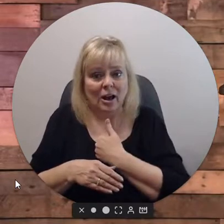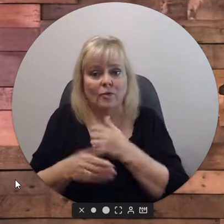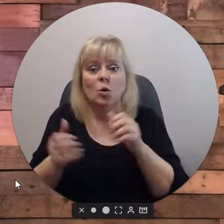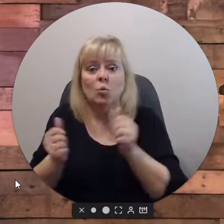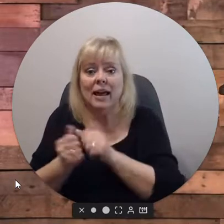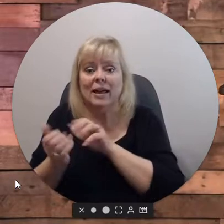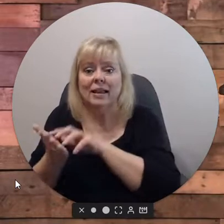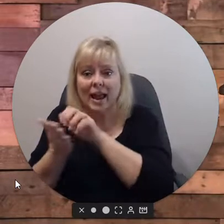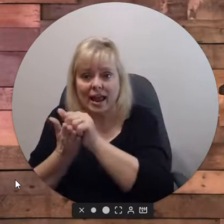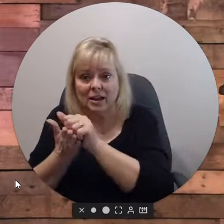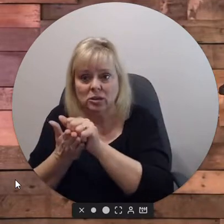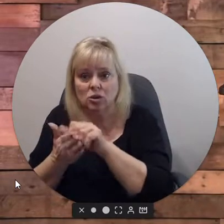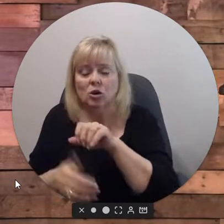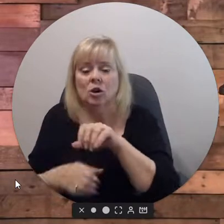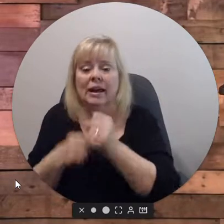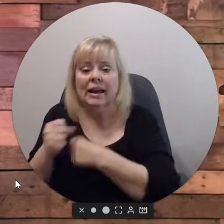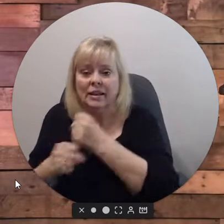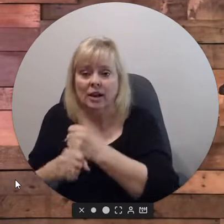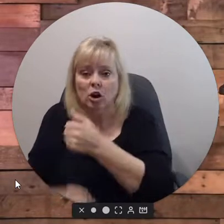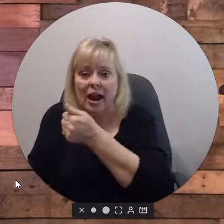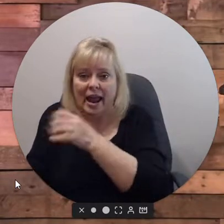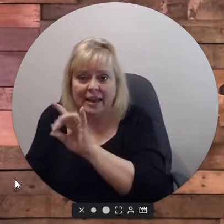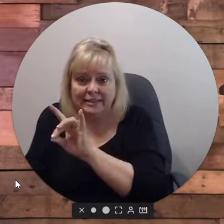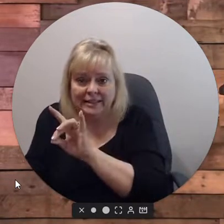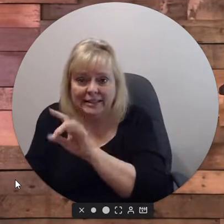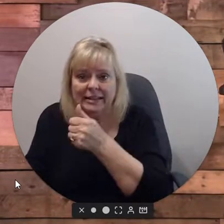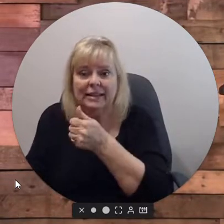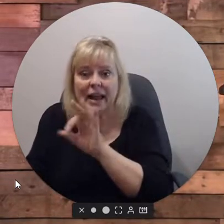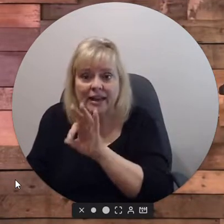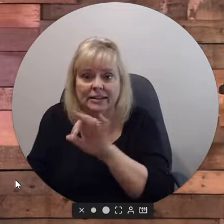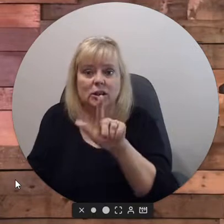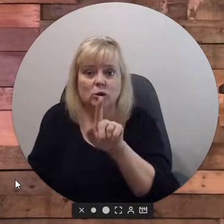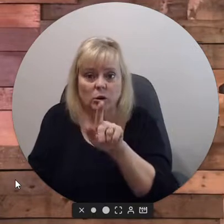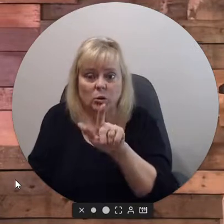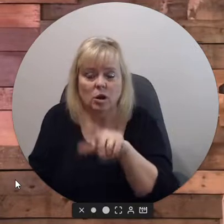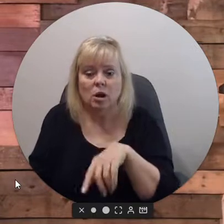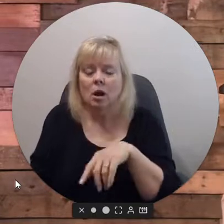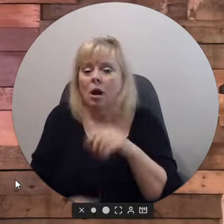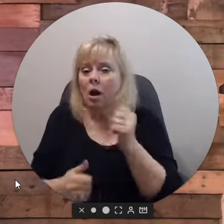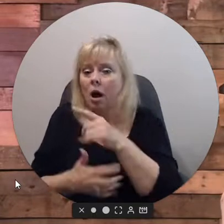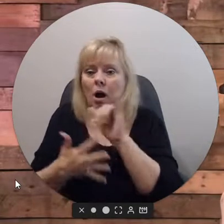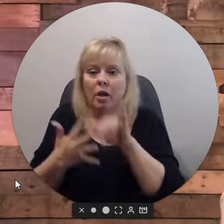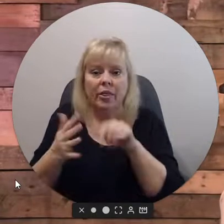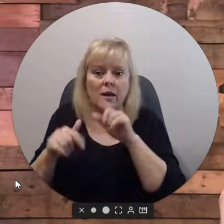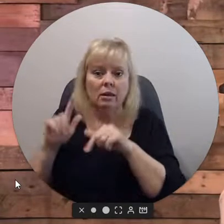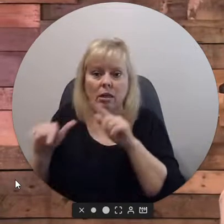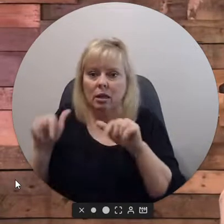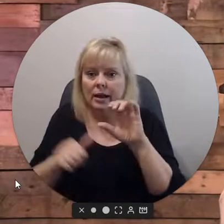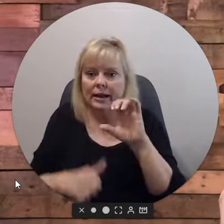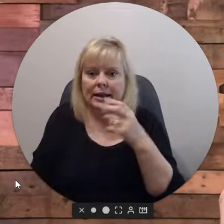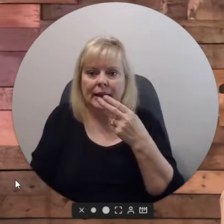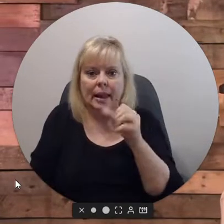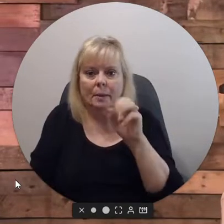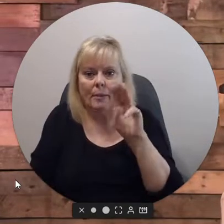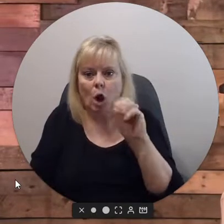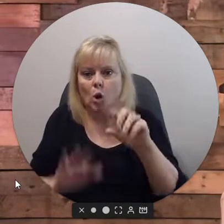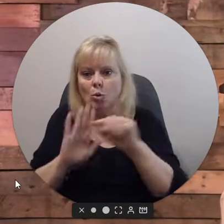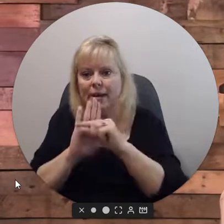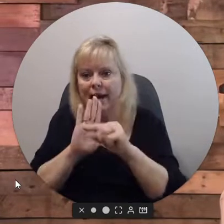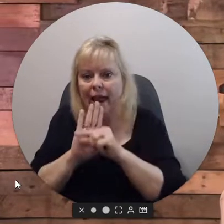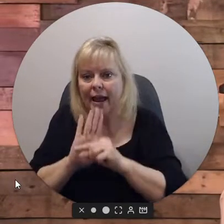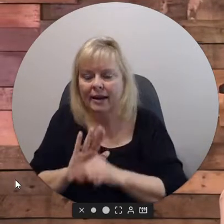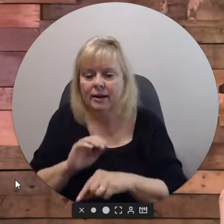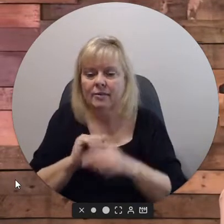21. The nausea and dysthesia and neuropathy and suffering of chemotherapy. The weakness of